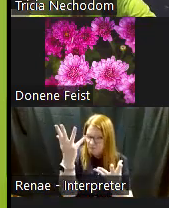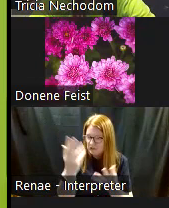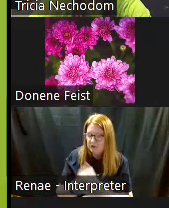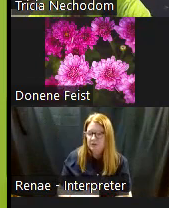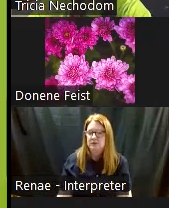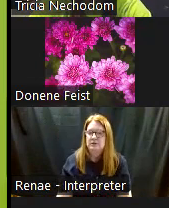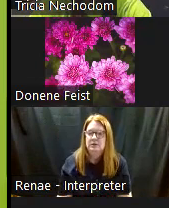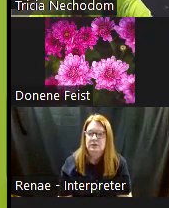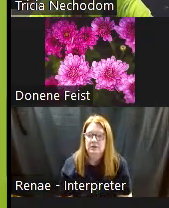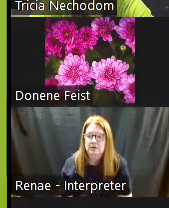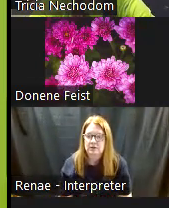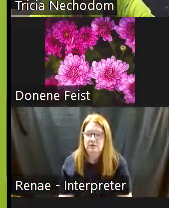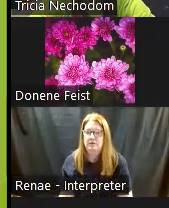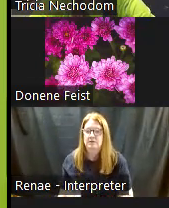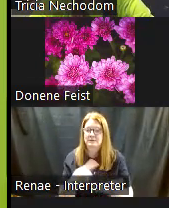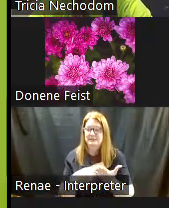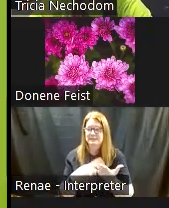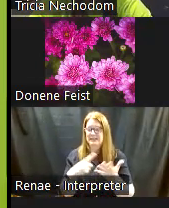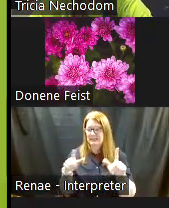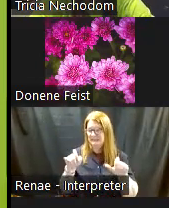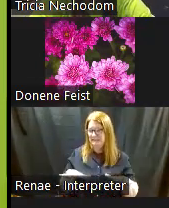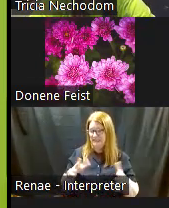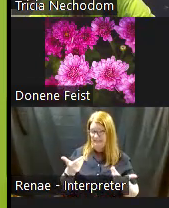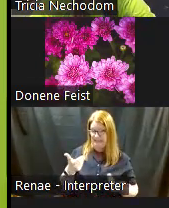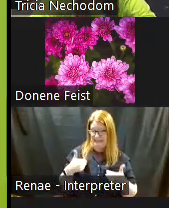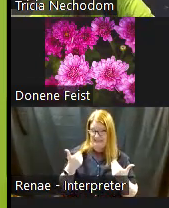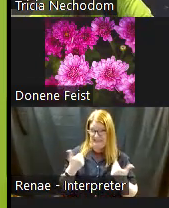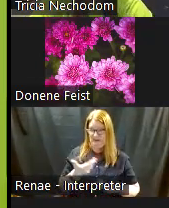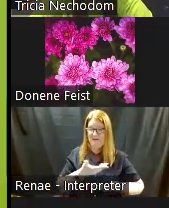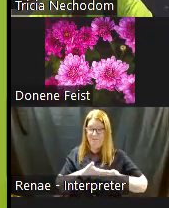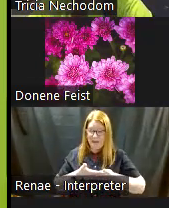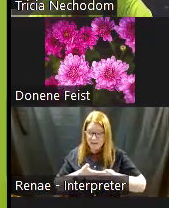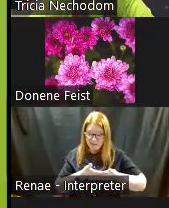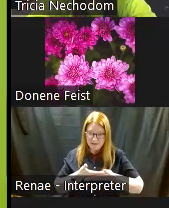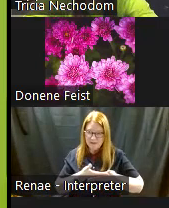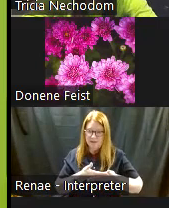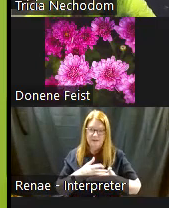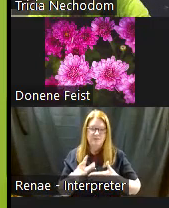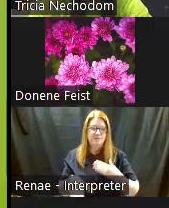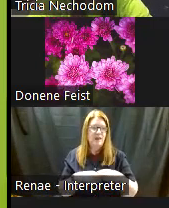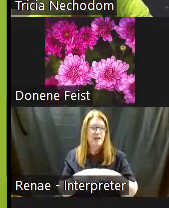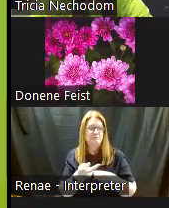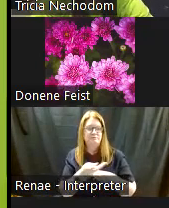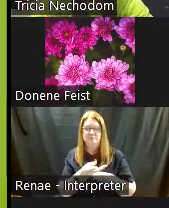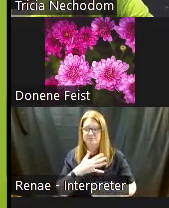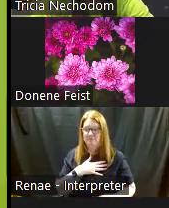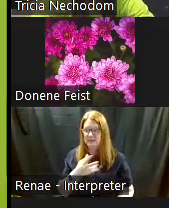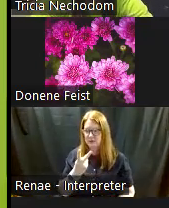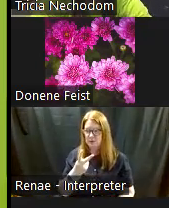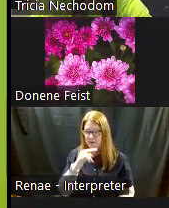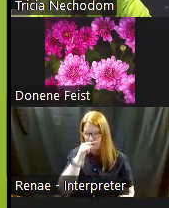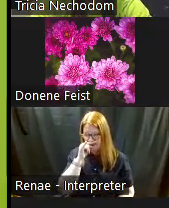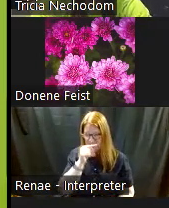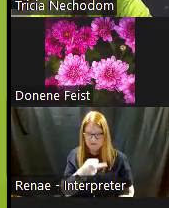to talk a little bit about testing in our youngest babies, and I just thought I'd throw a couple pictures of my own two kiddos on